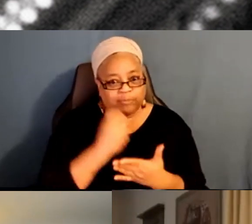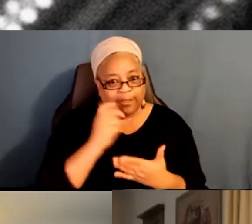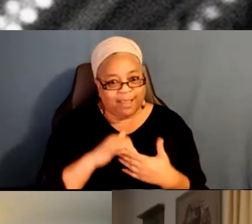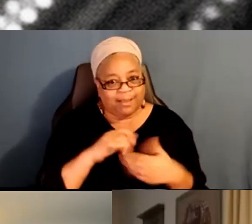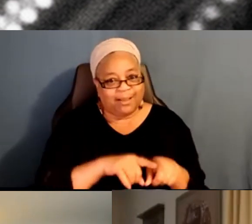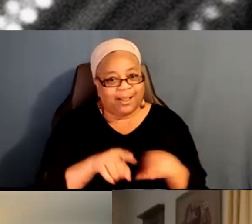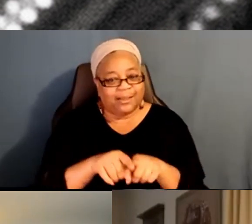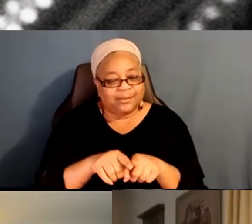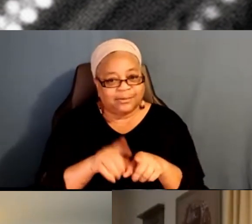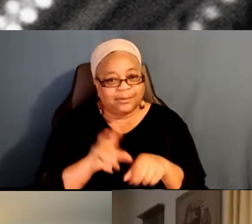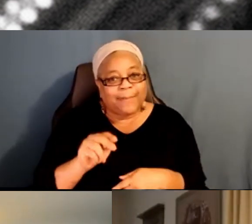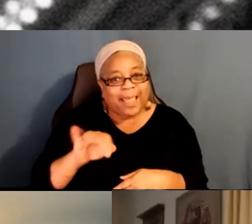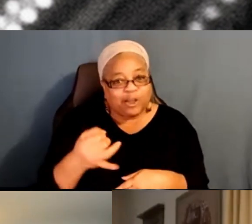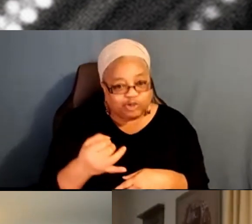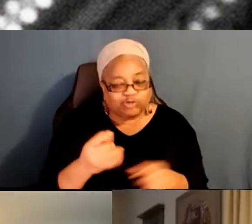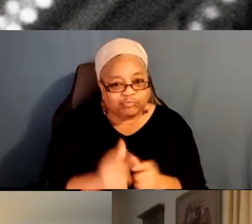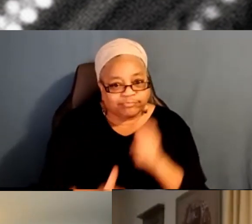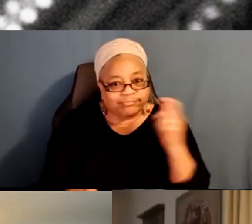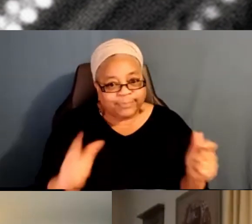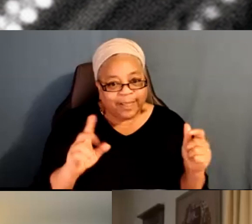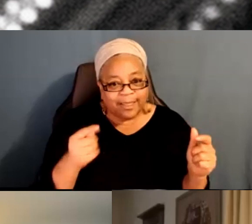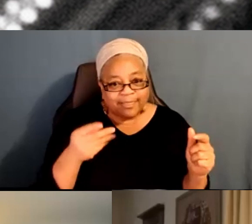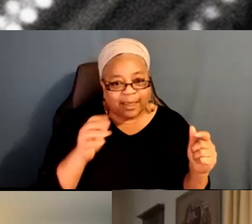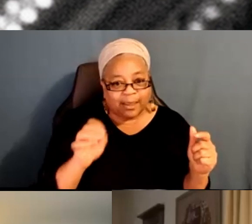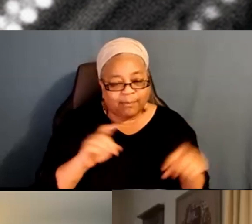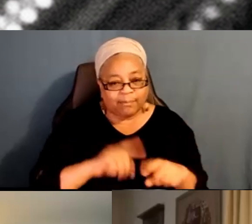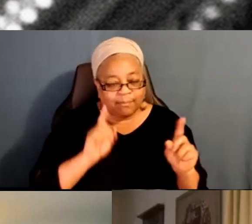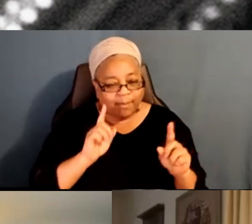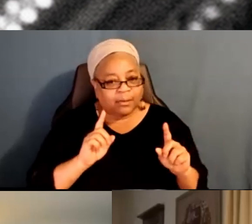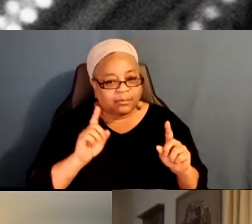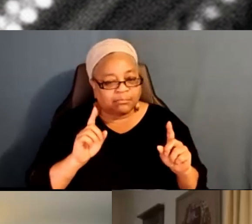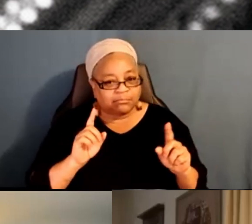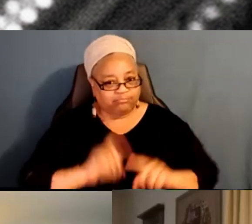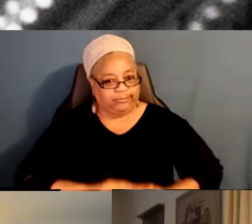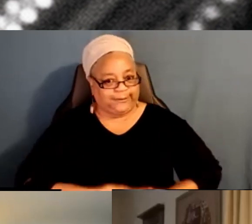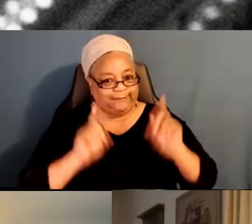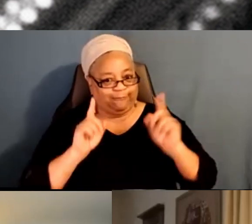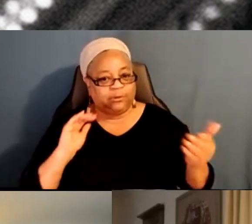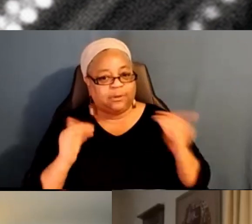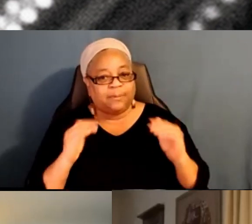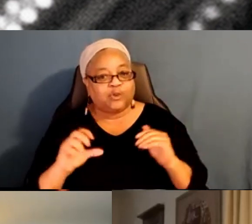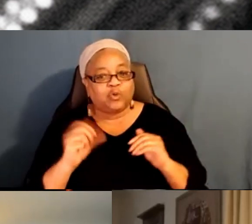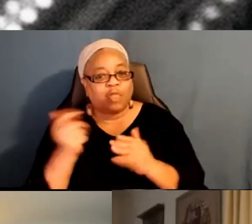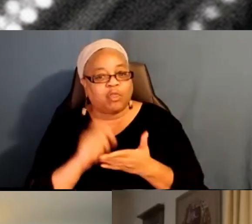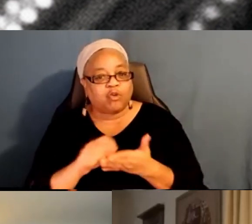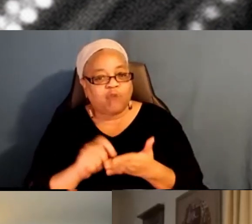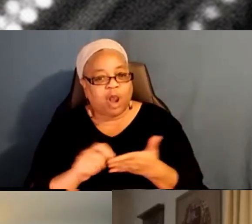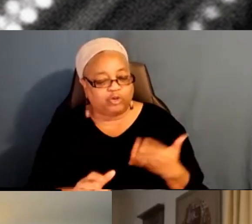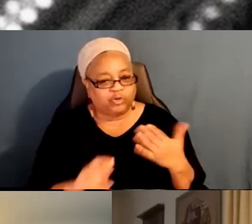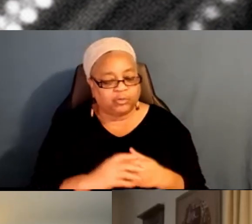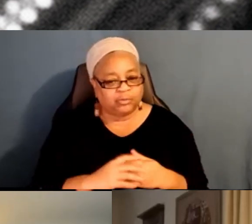in a different way than any other writer on precarity that I've read prior, and that is in part